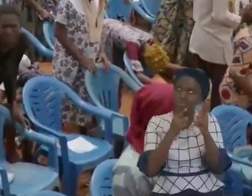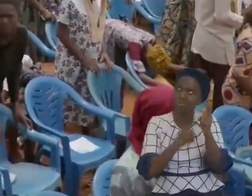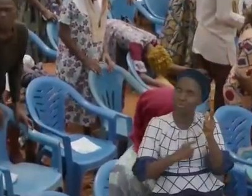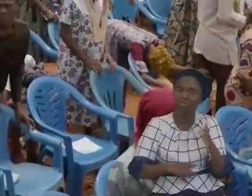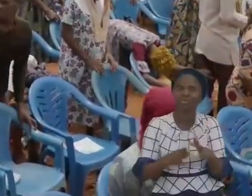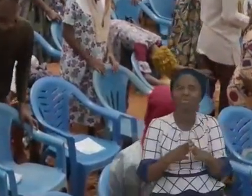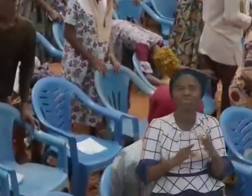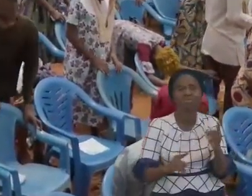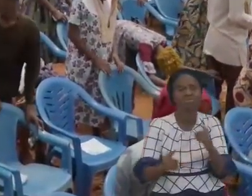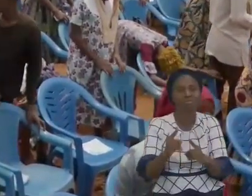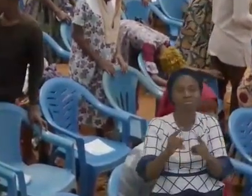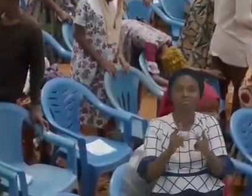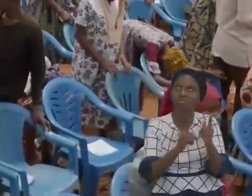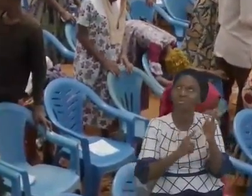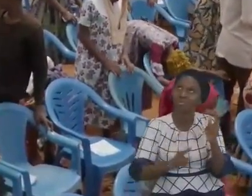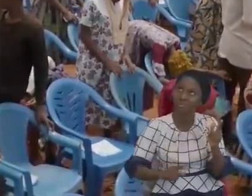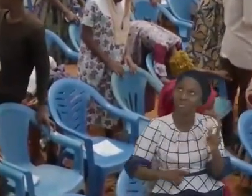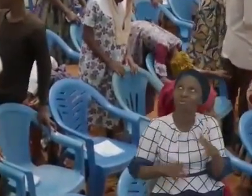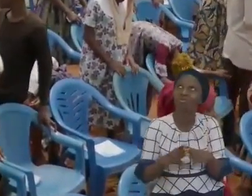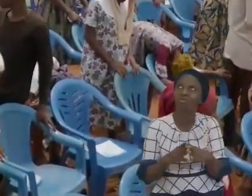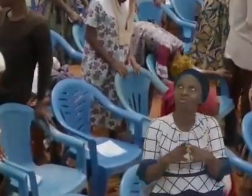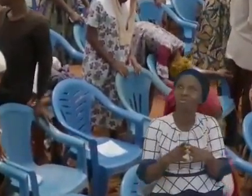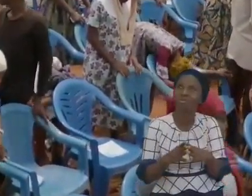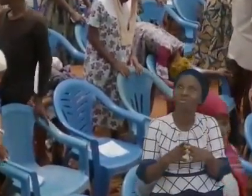Time of laziness over.